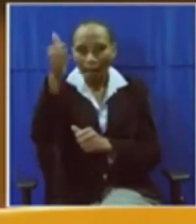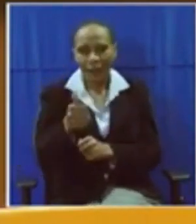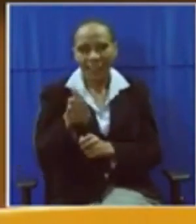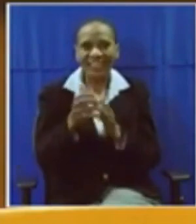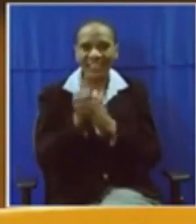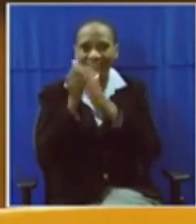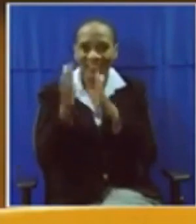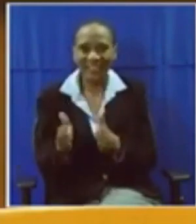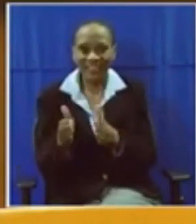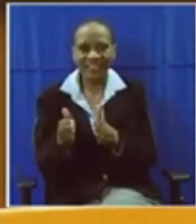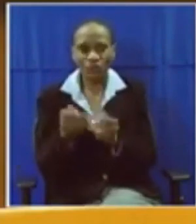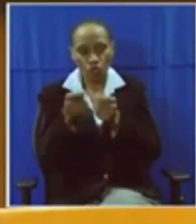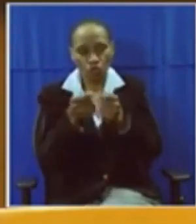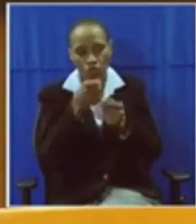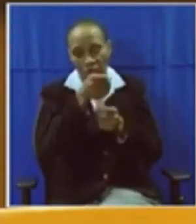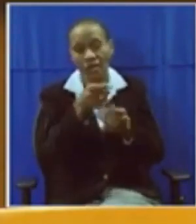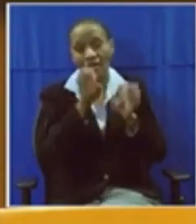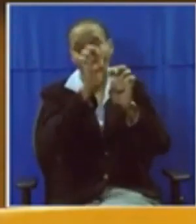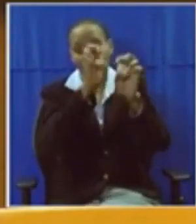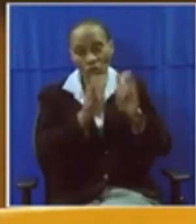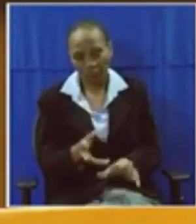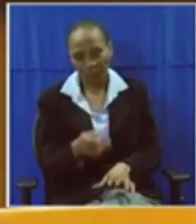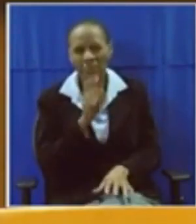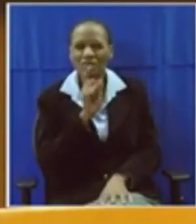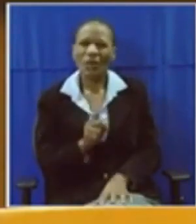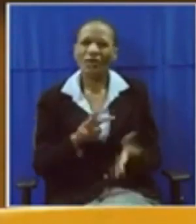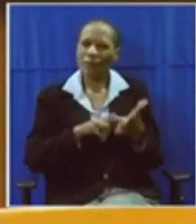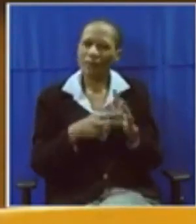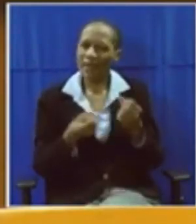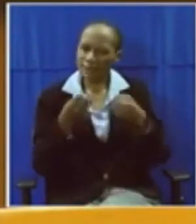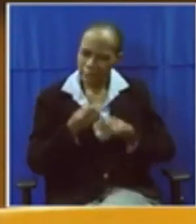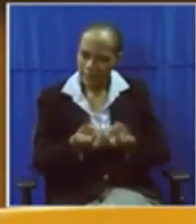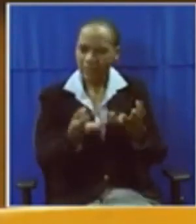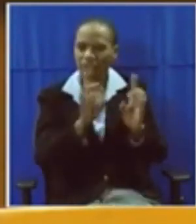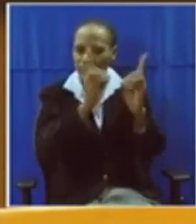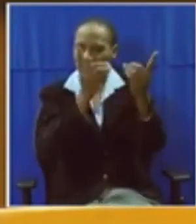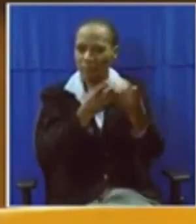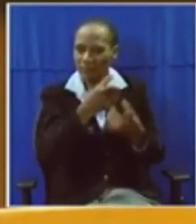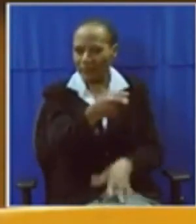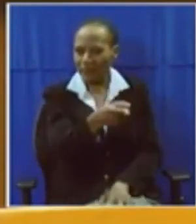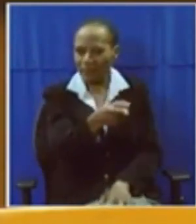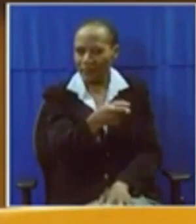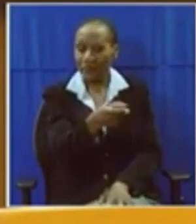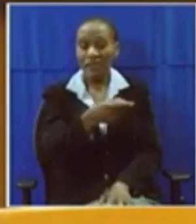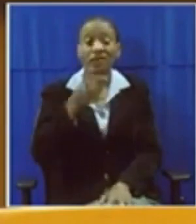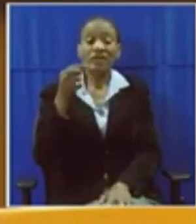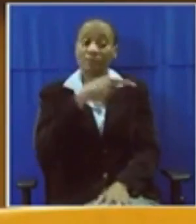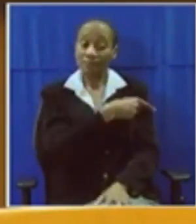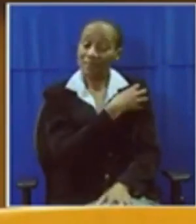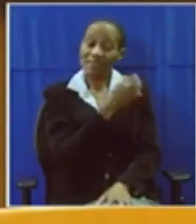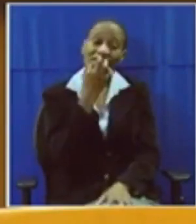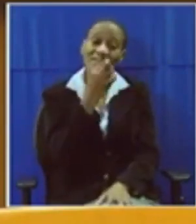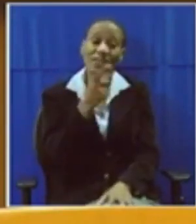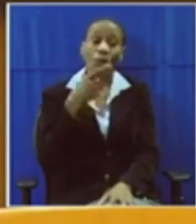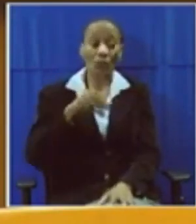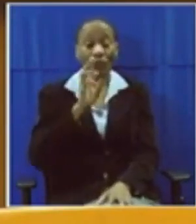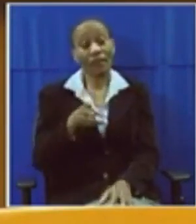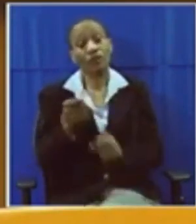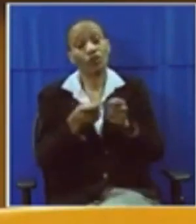leadership over Eskom, meaning he is imposing a plan on the Eskom leadership. He's essentially telling us that he's going to run Eskom